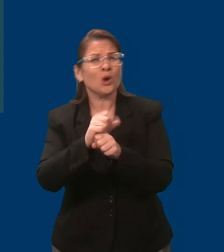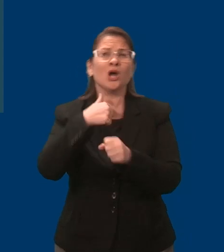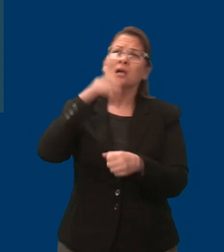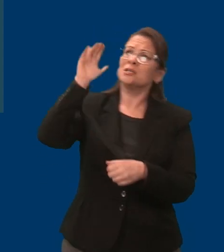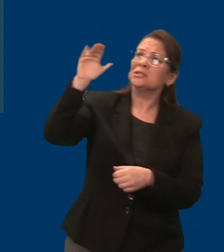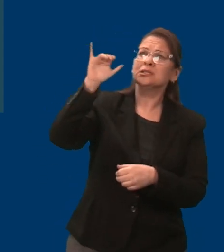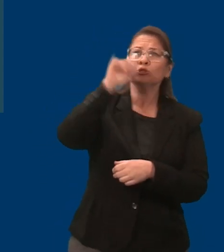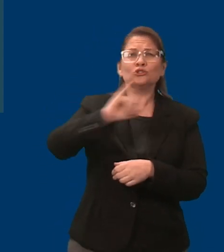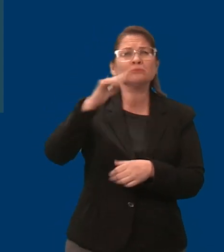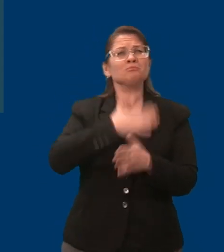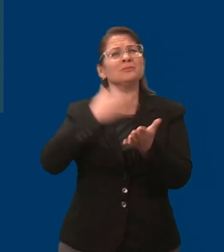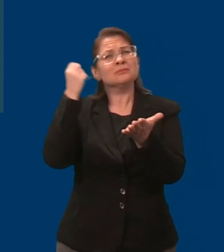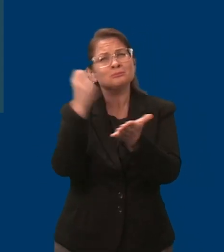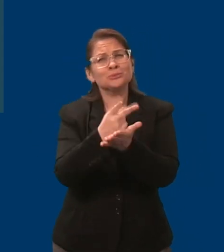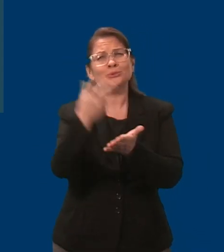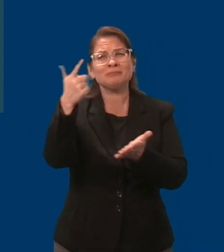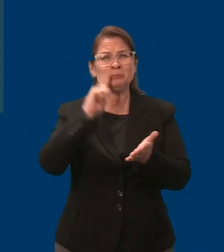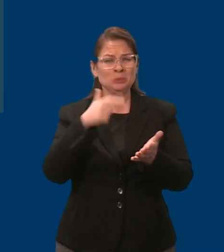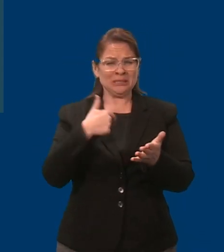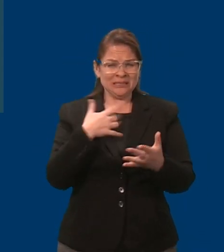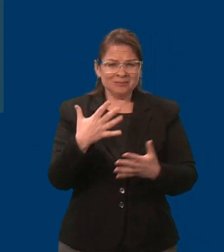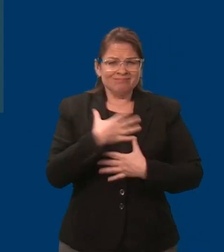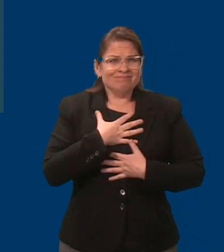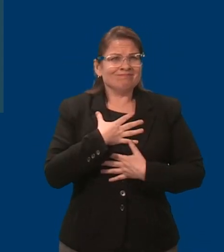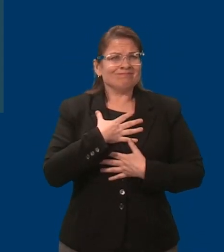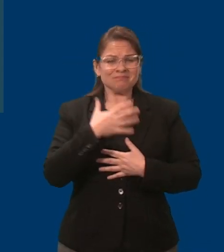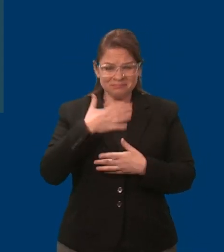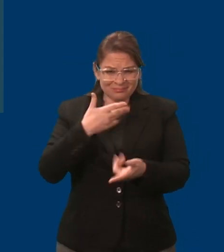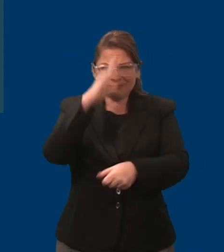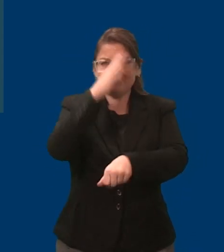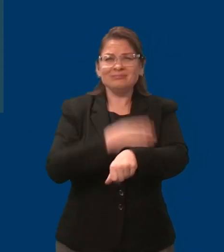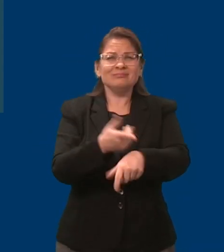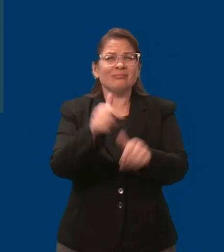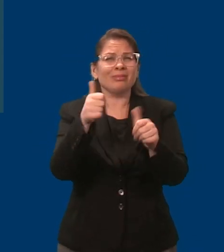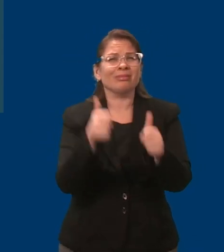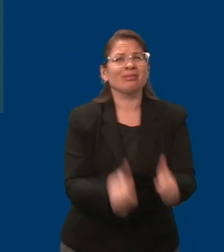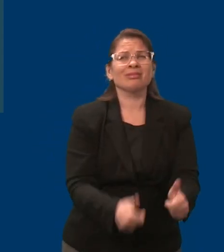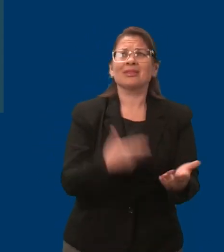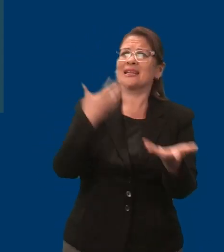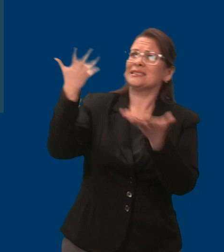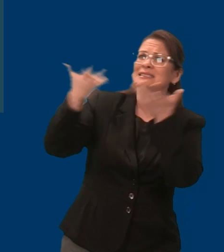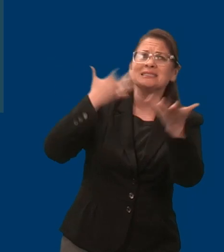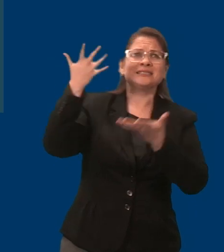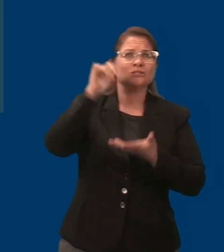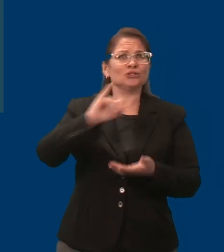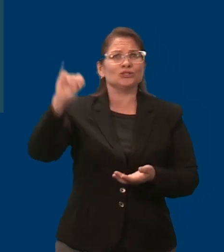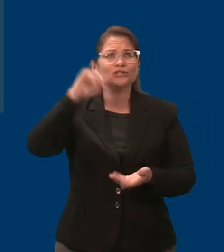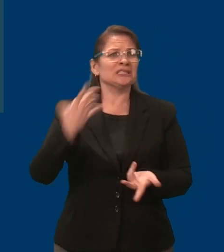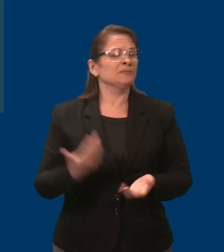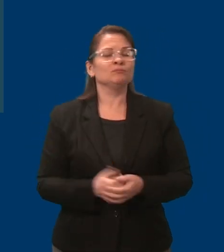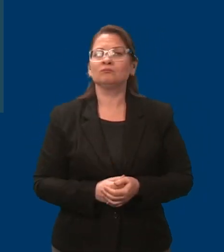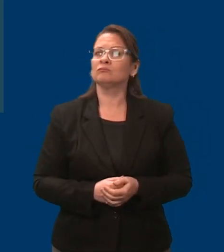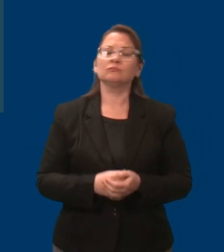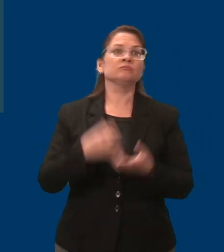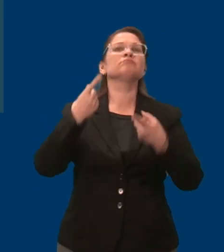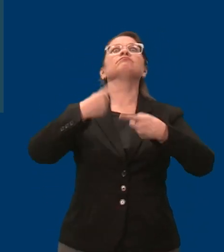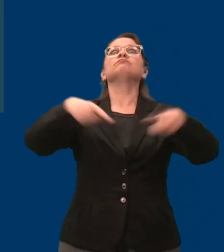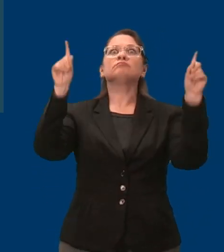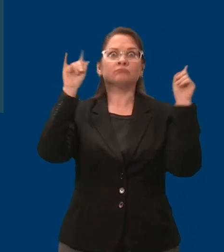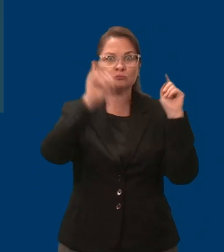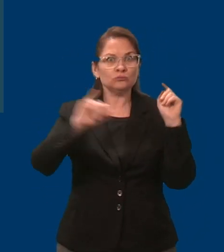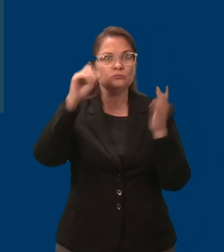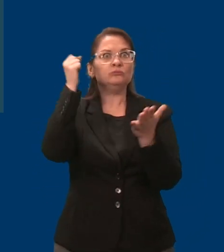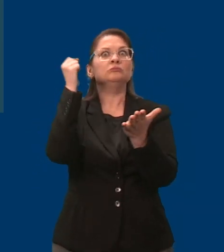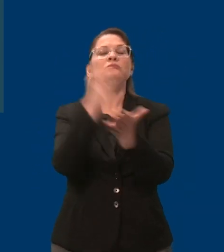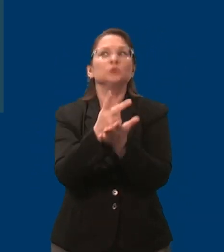the disease progressed. All we could do was pray that insurance would approve and pray he could get the correct amount of medicine that would help him. It